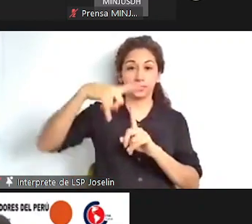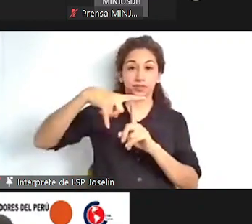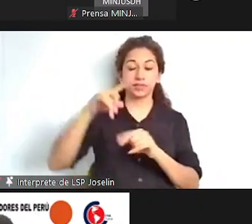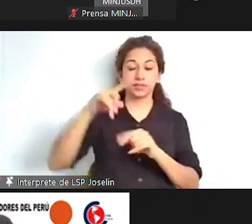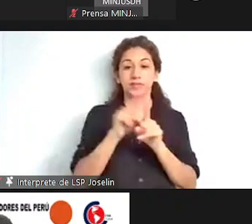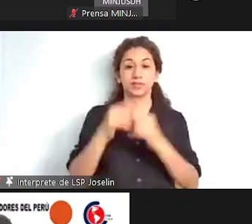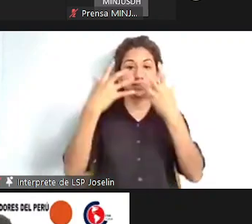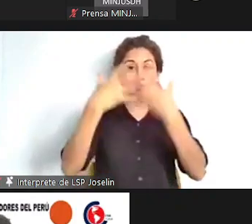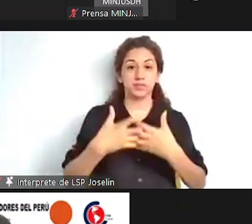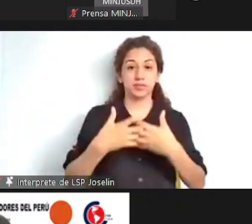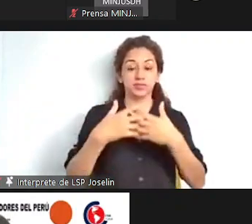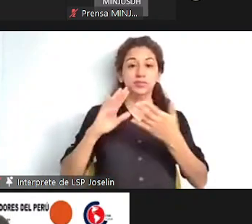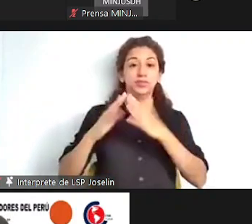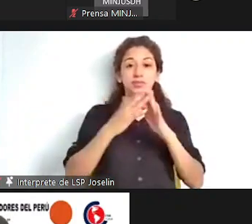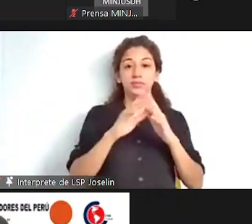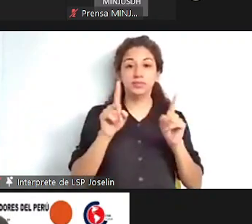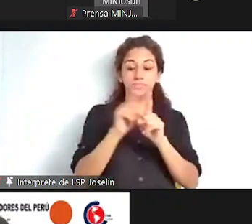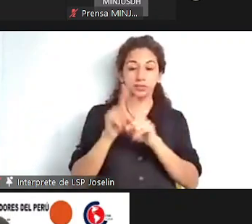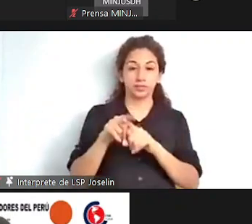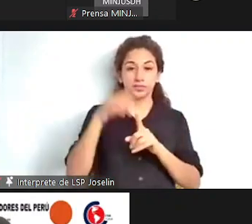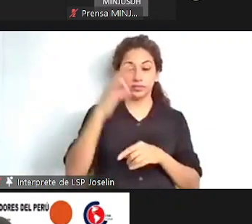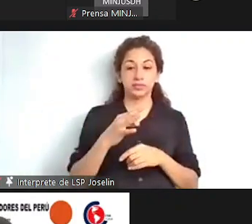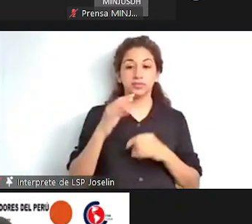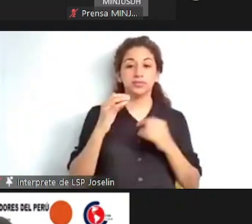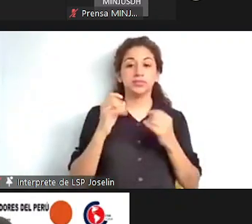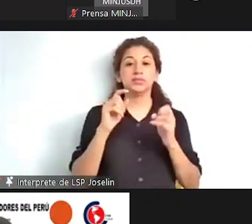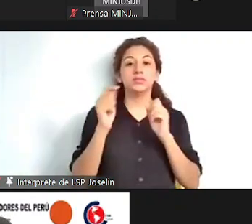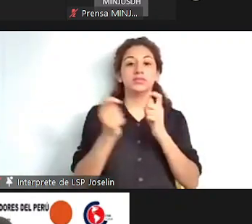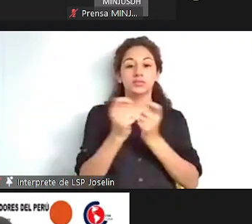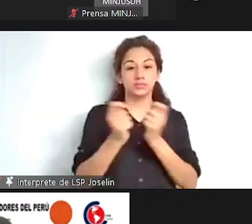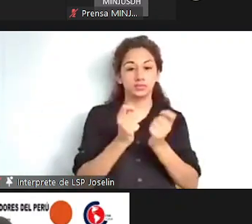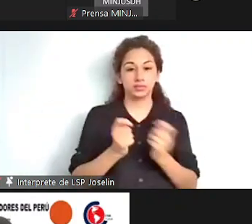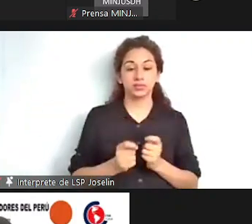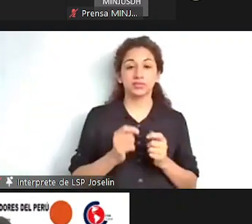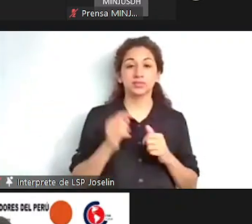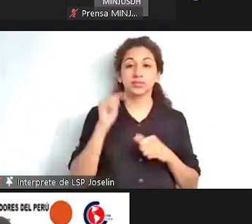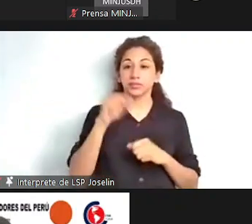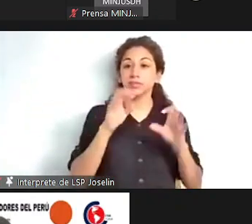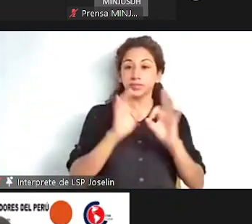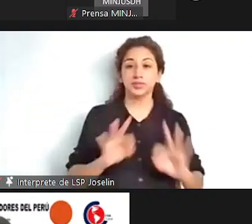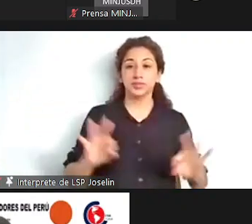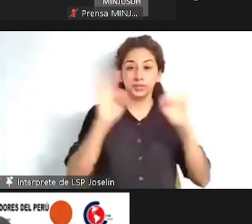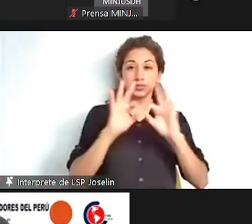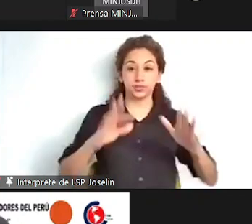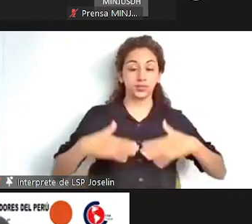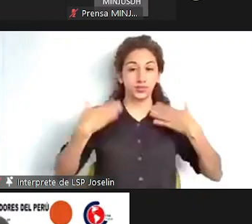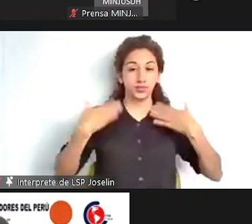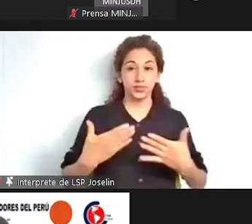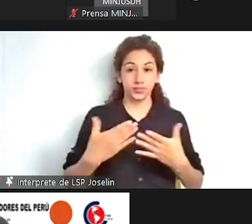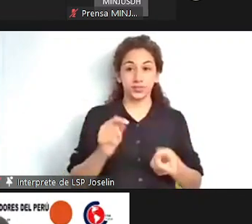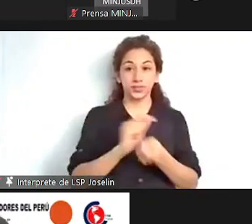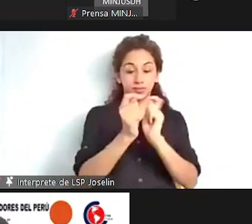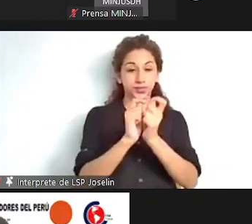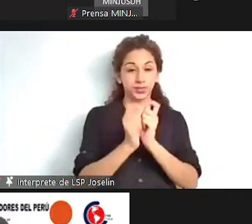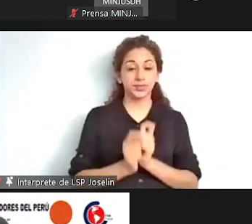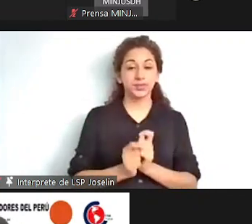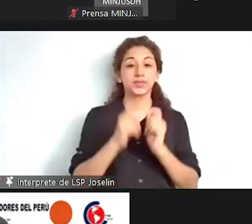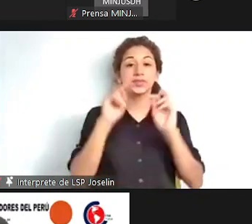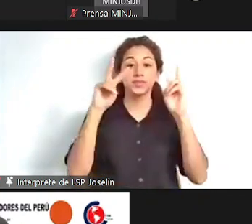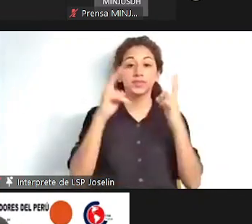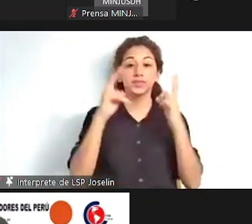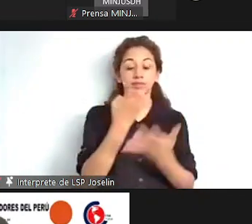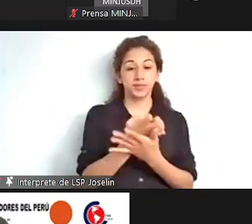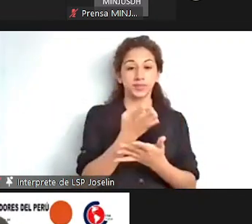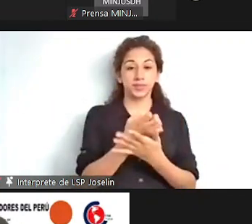really critical for promoting economic formalization one of the major concerns of your of the country's